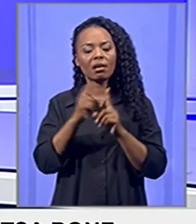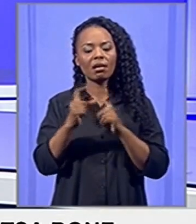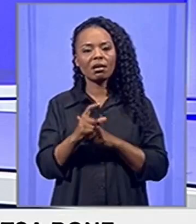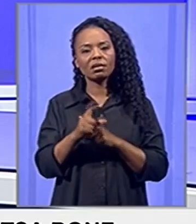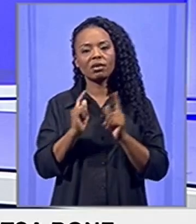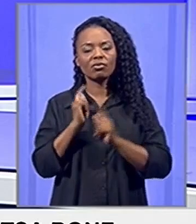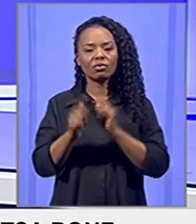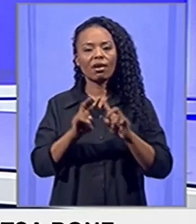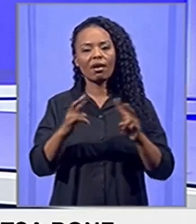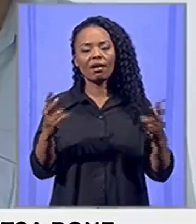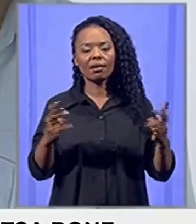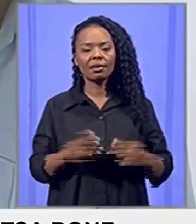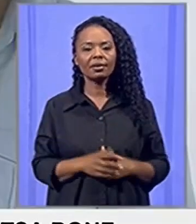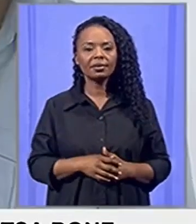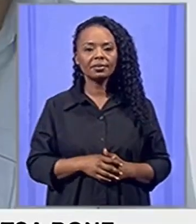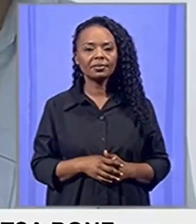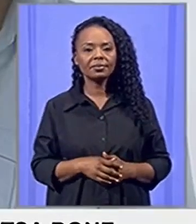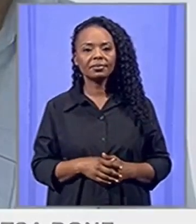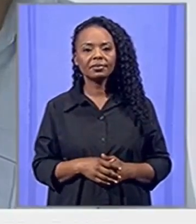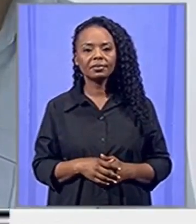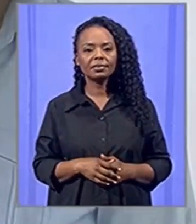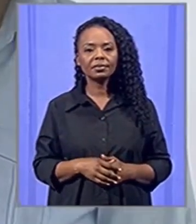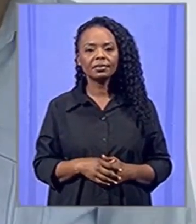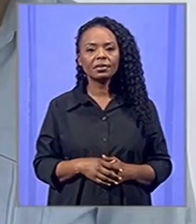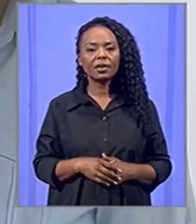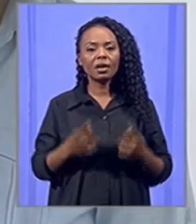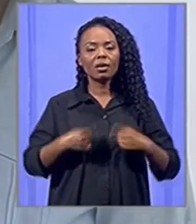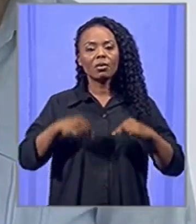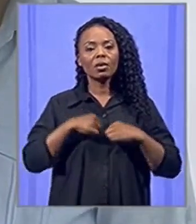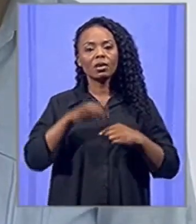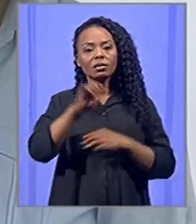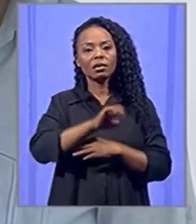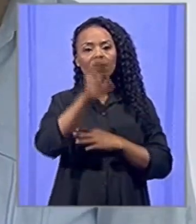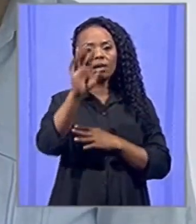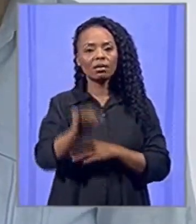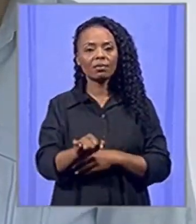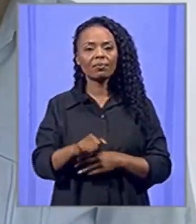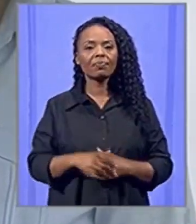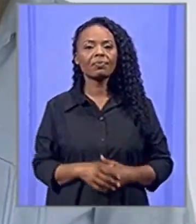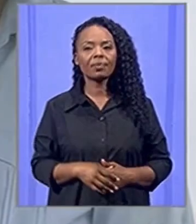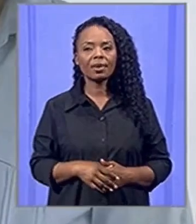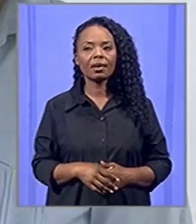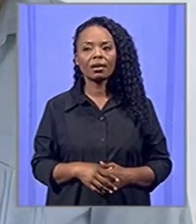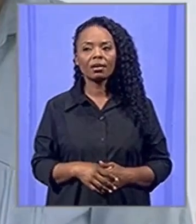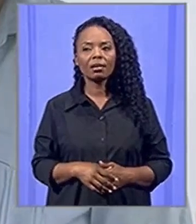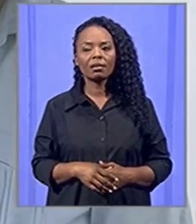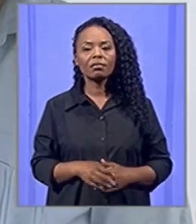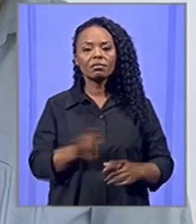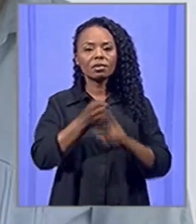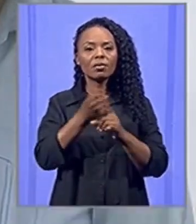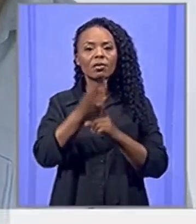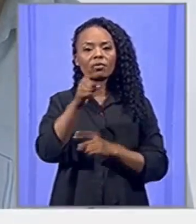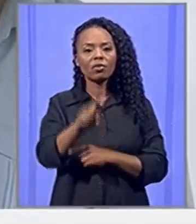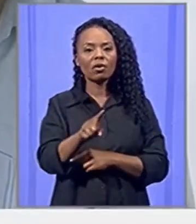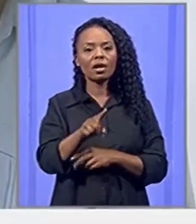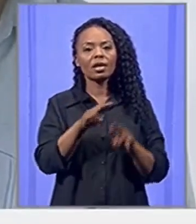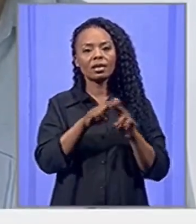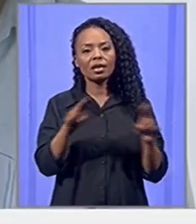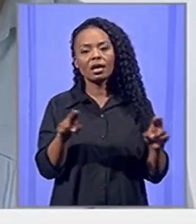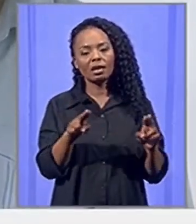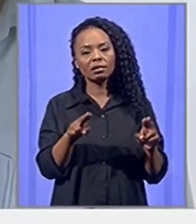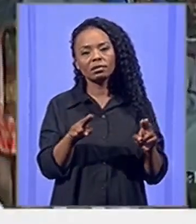farologaneng. As South Africa, we have been fighting for a non-racial,